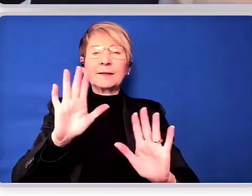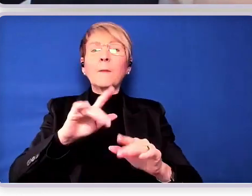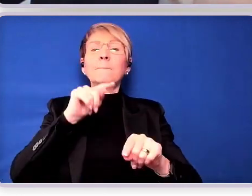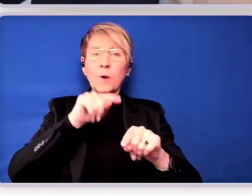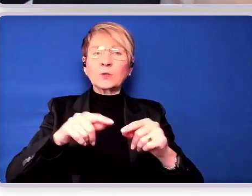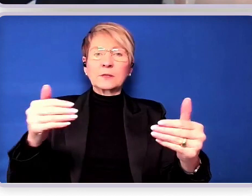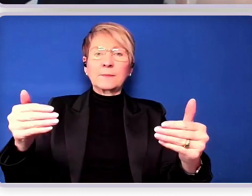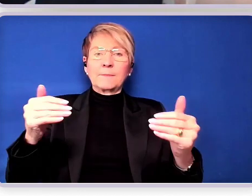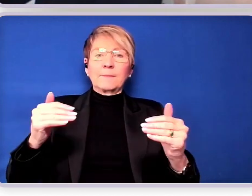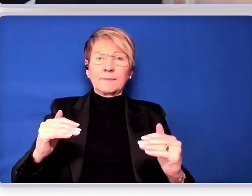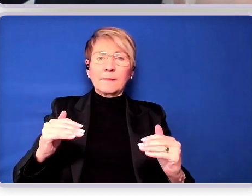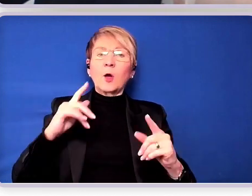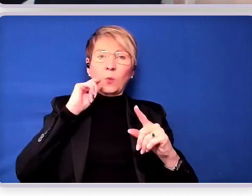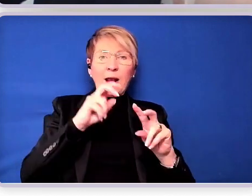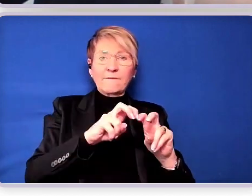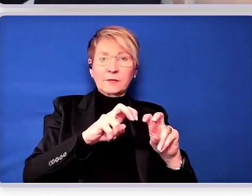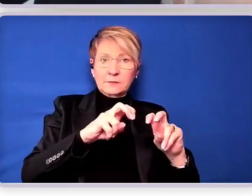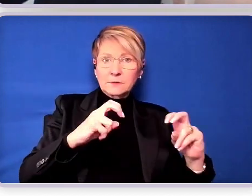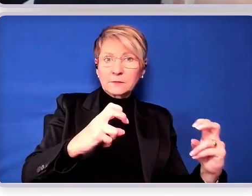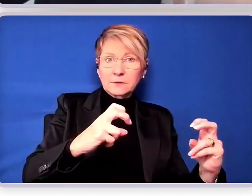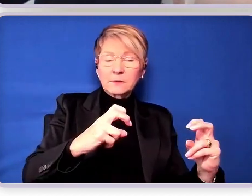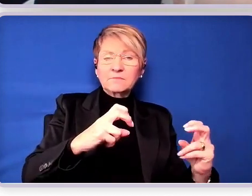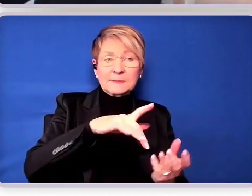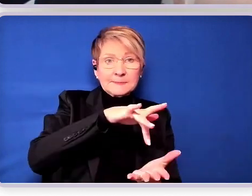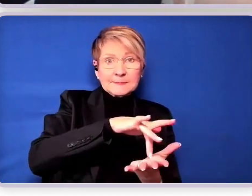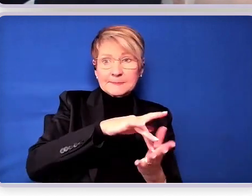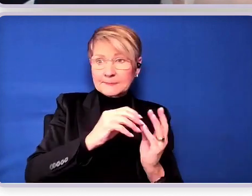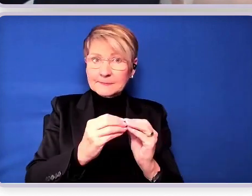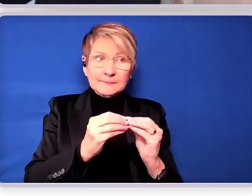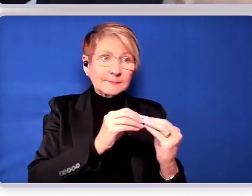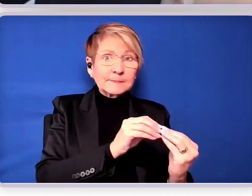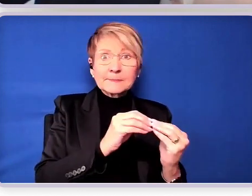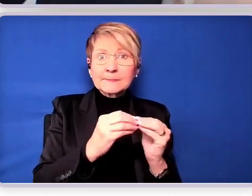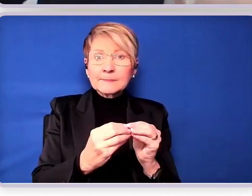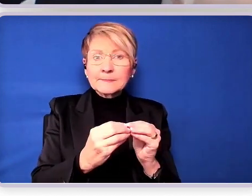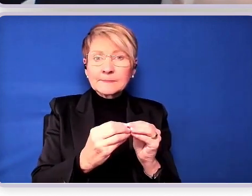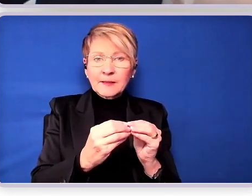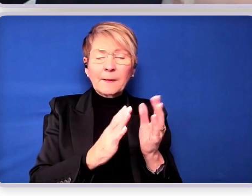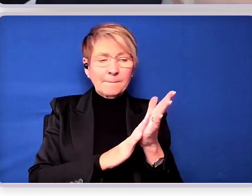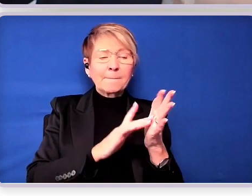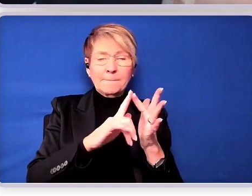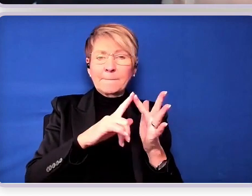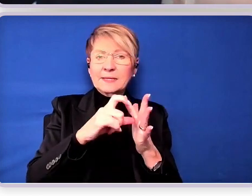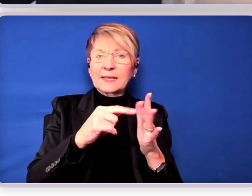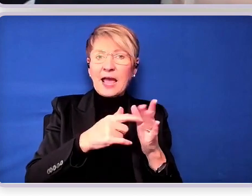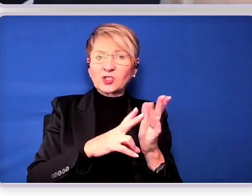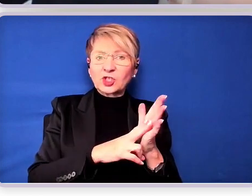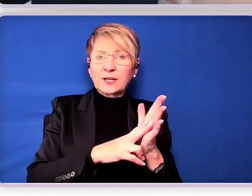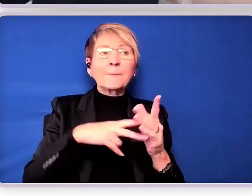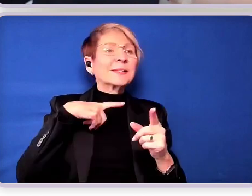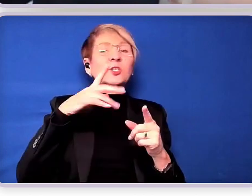lot of respondents don't want the embarrassment of a public hearing, etc. Now, when